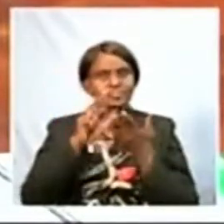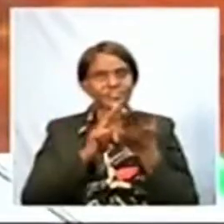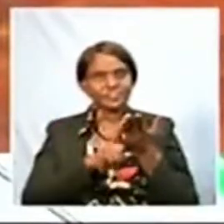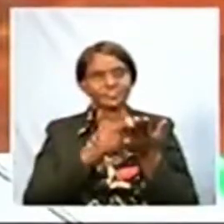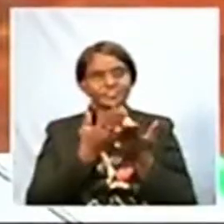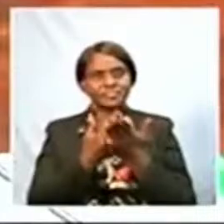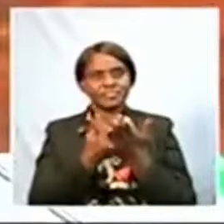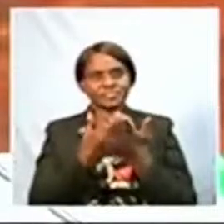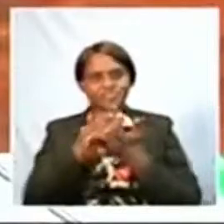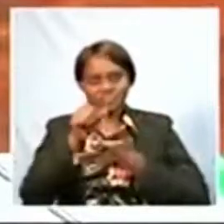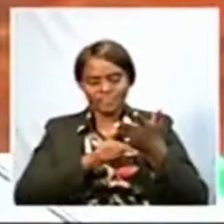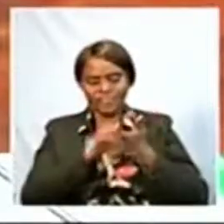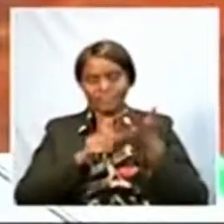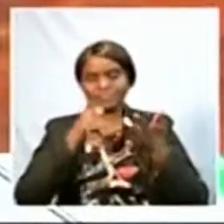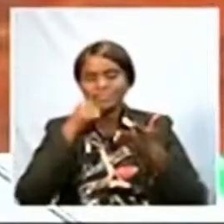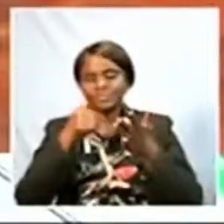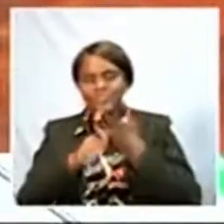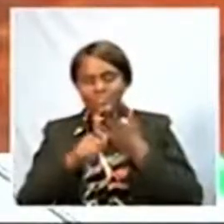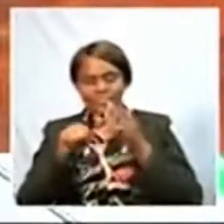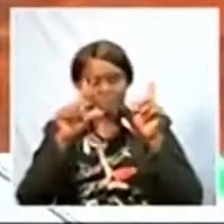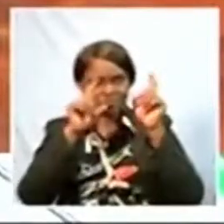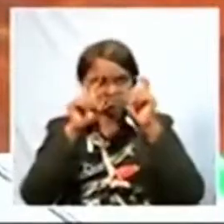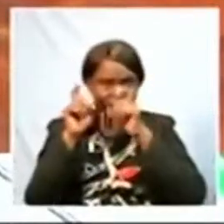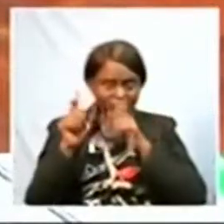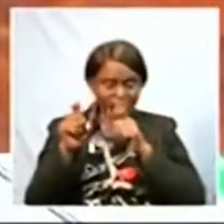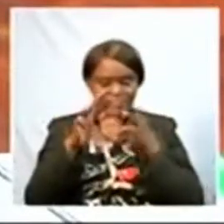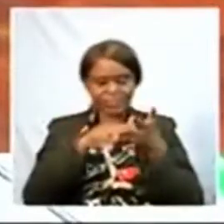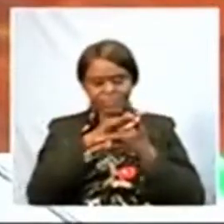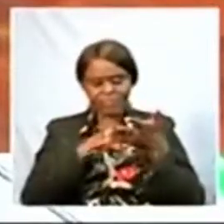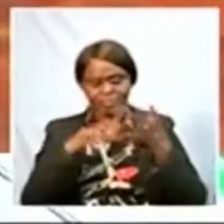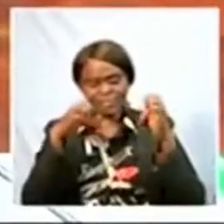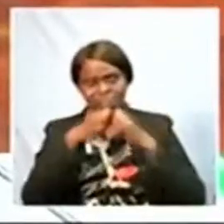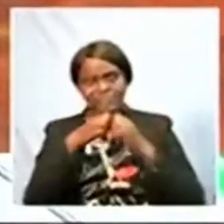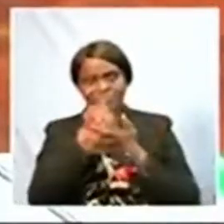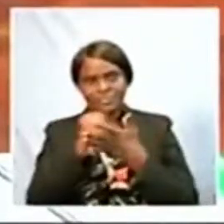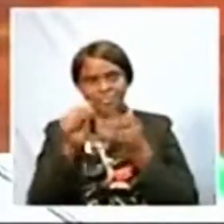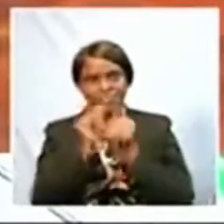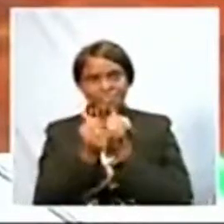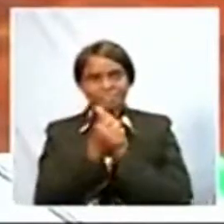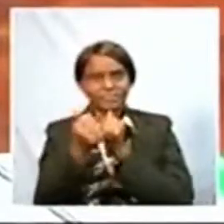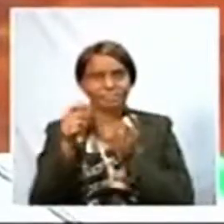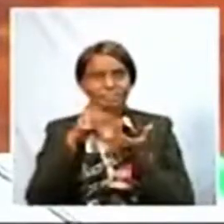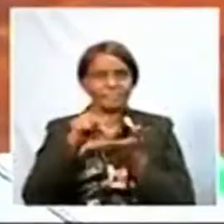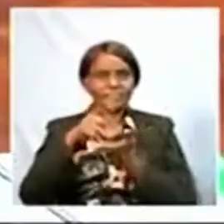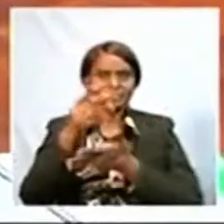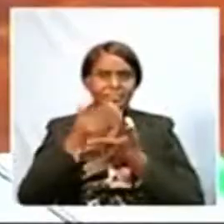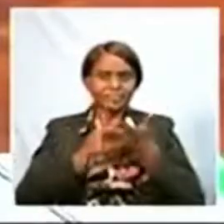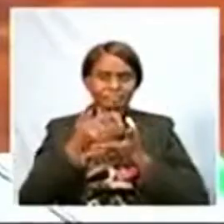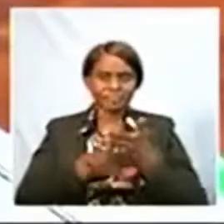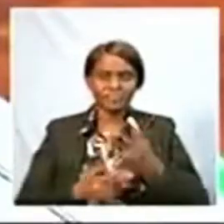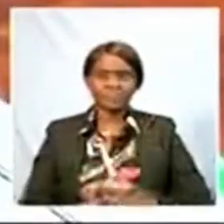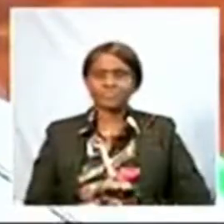report, termination letter, pictures, ledger, bank statement extracts, and payment vouchers.